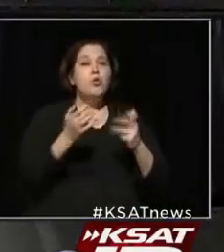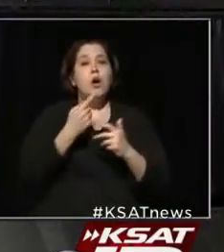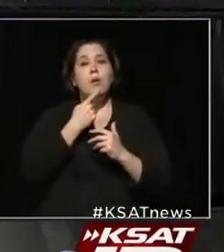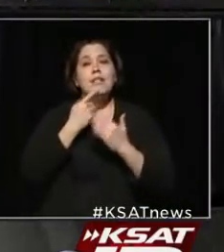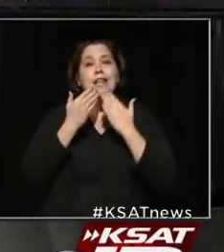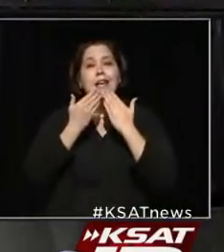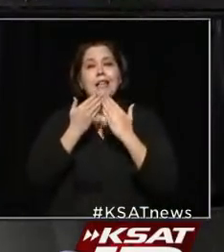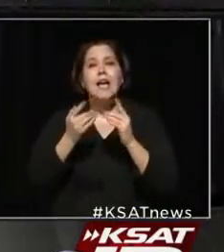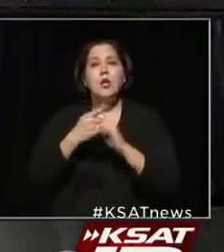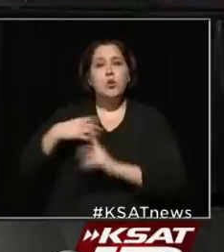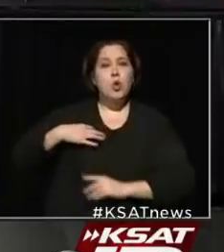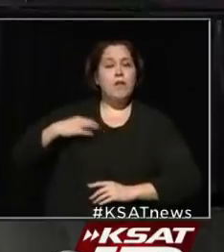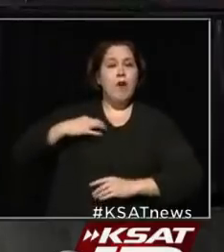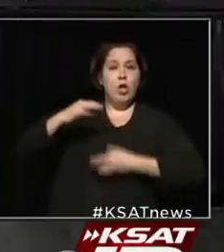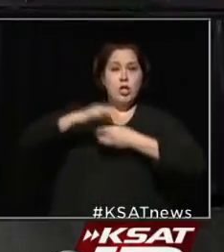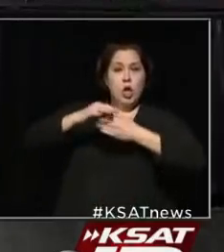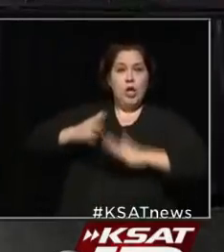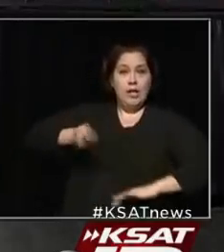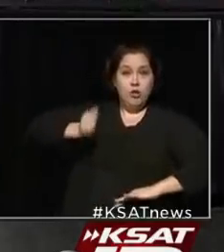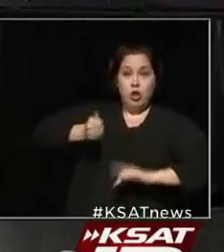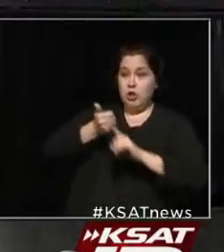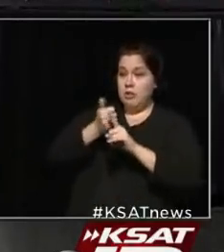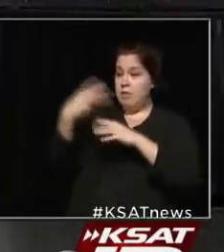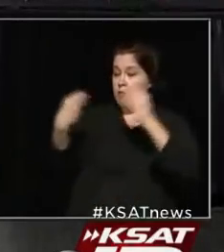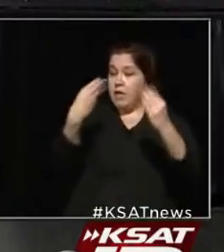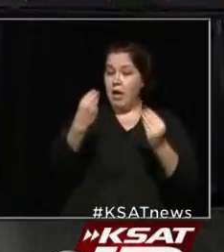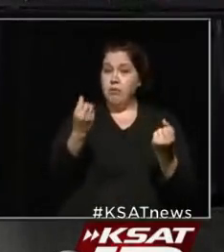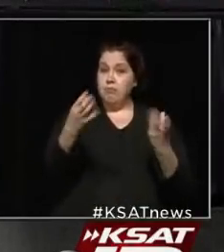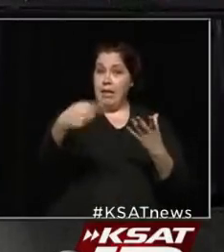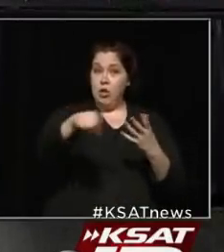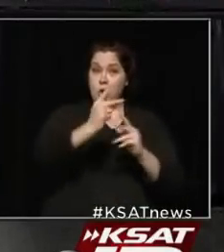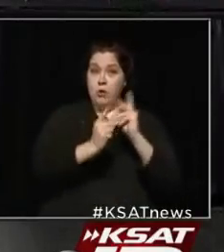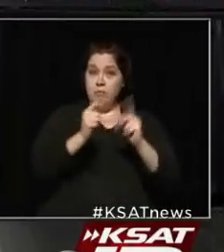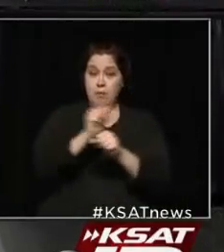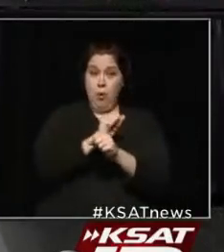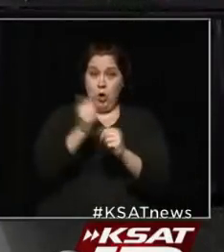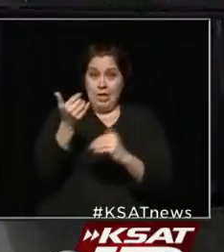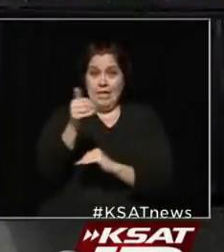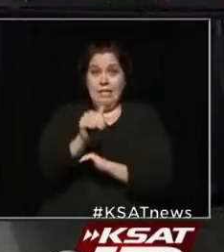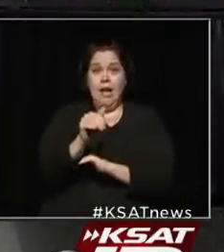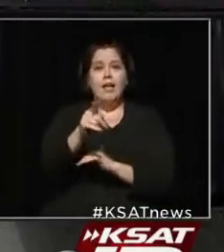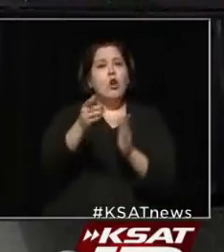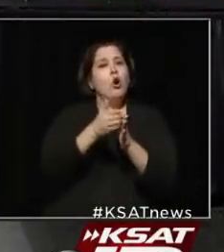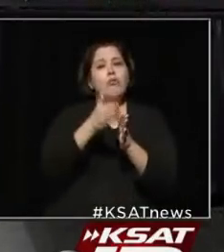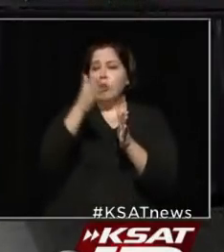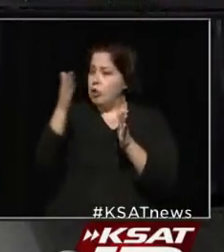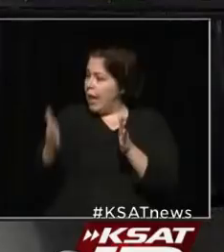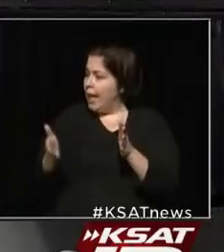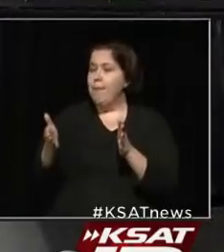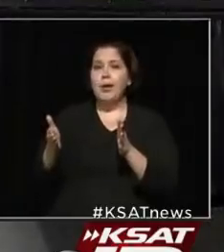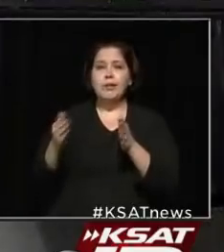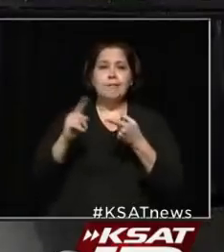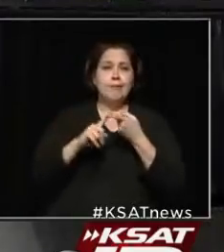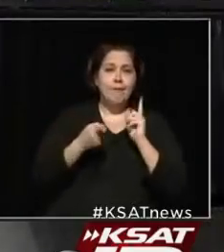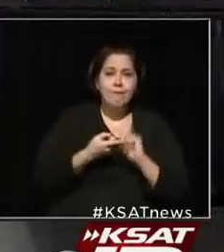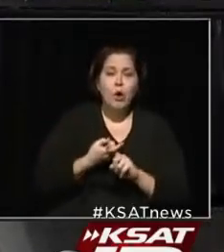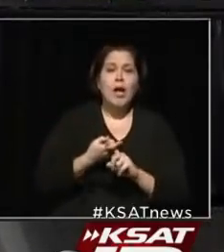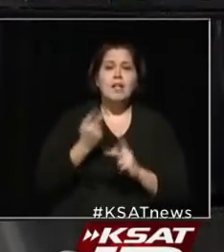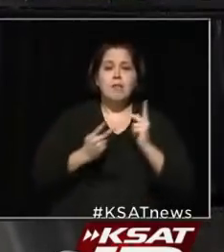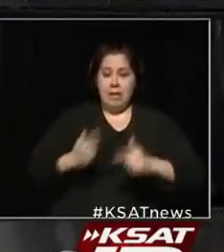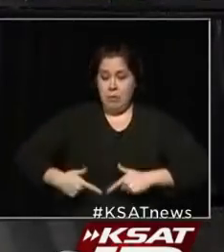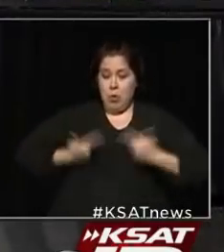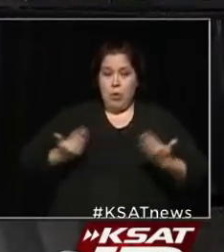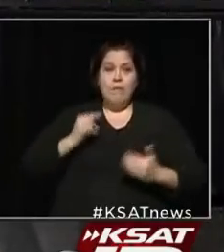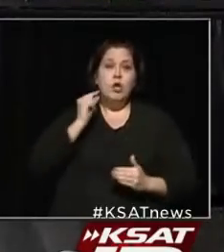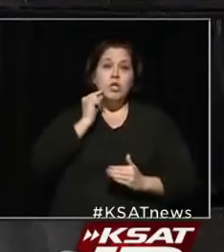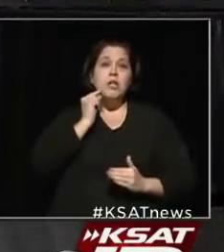you to the volunteer election judges that are out there. Many of those folks that are working the polls this evening are your neighbors, they're your friends, residents of San Antonio,